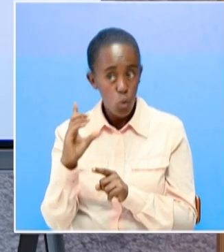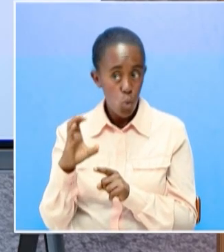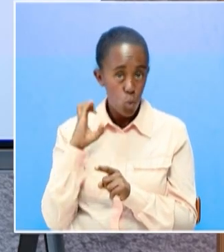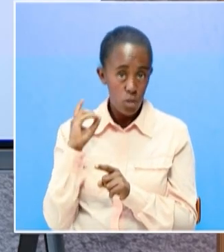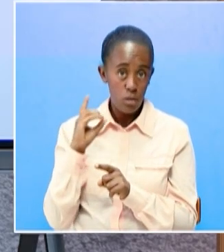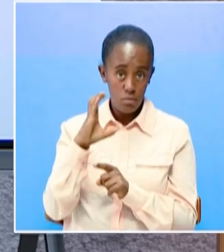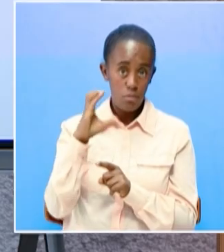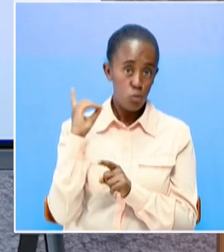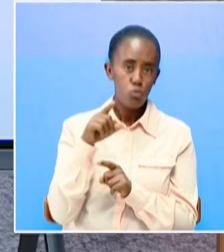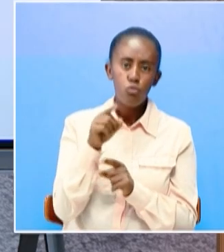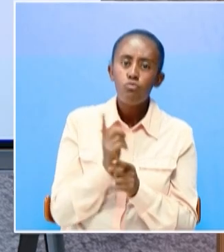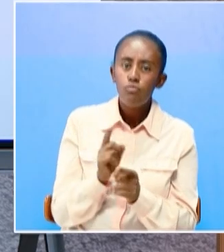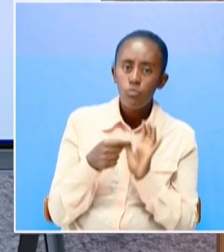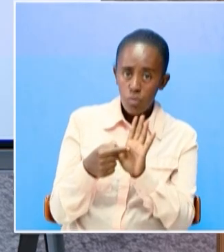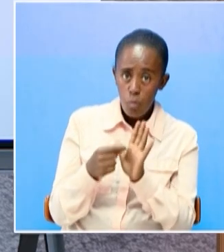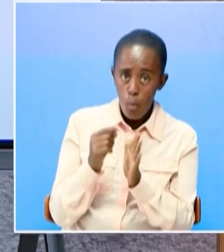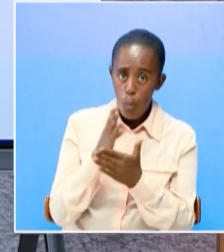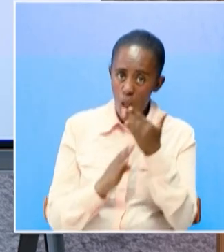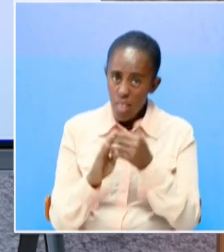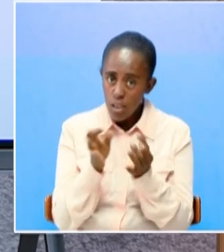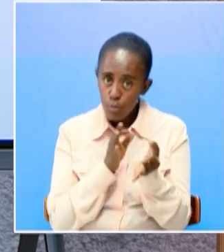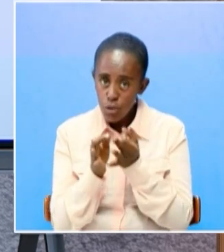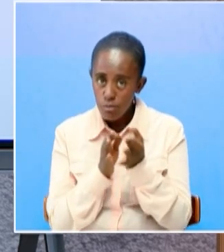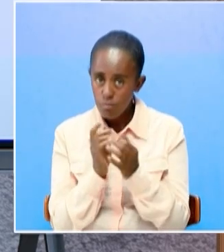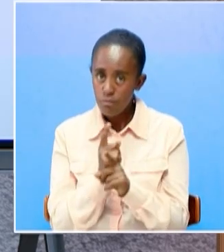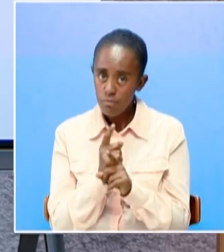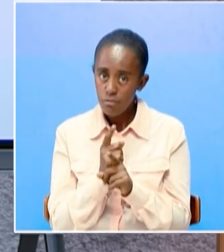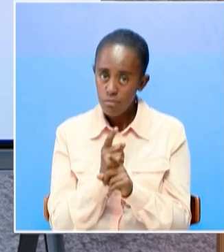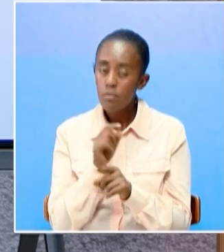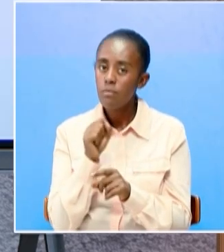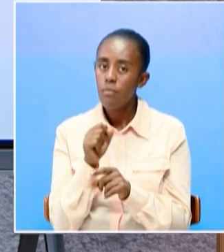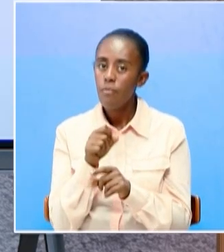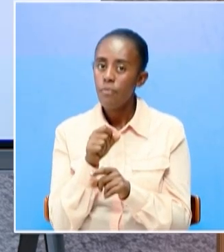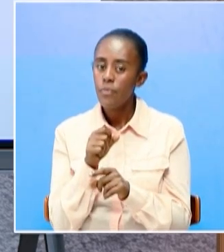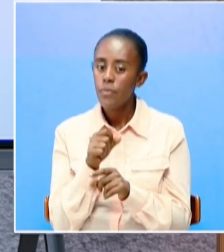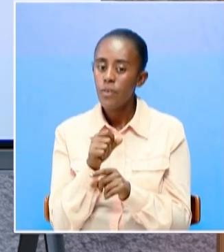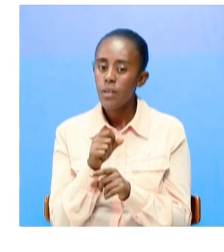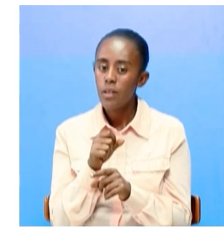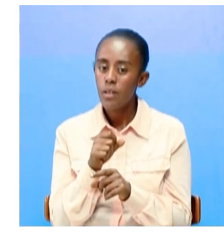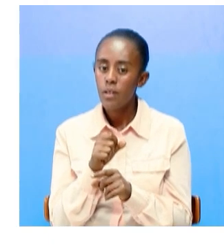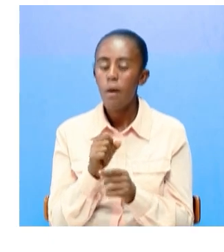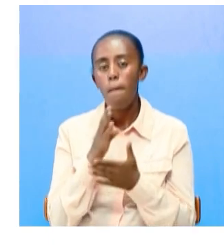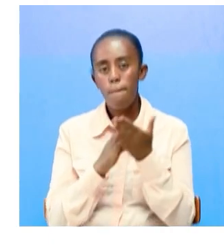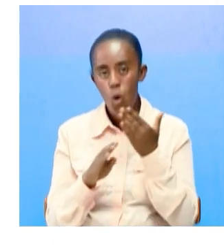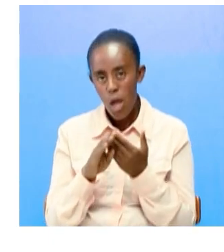shows what? Polite expressions. So this one used what? In polite